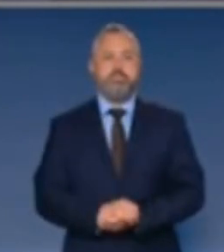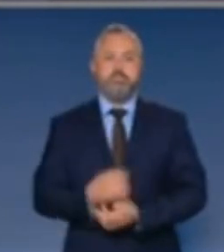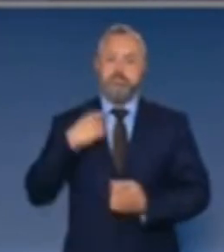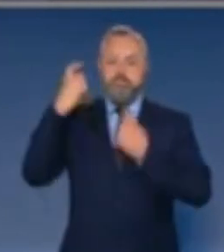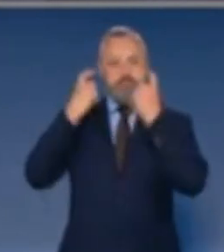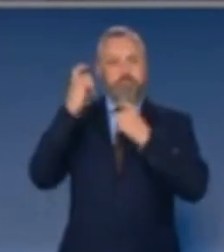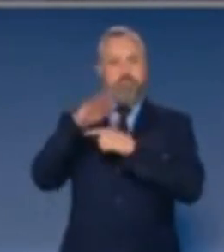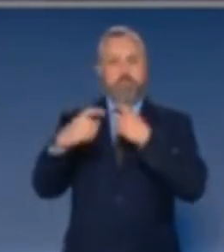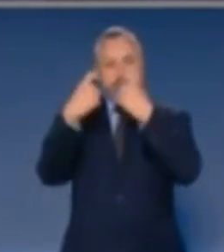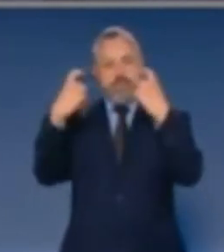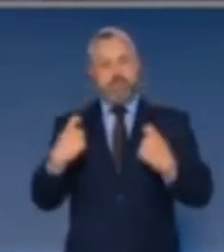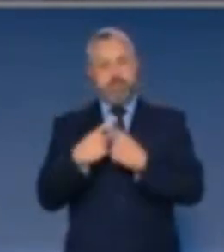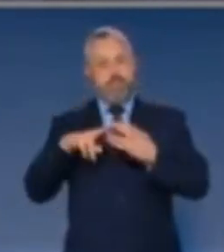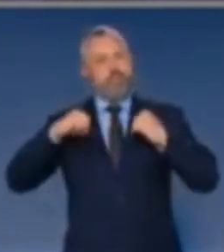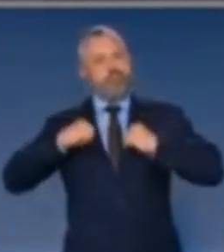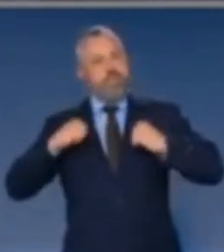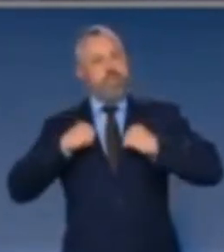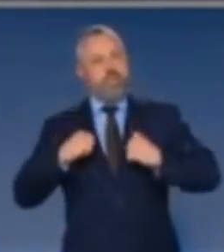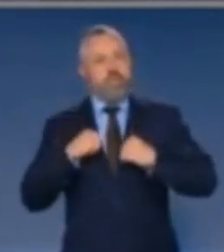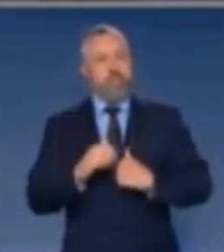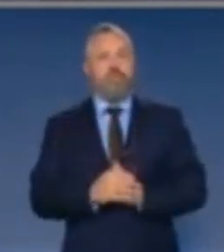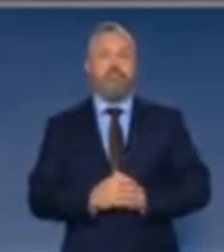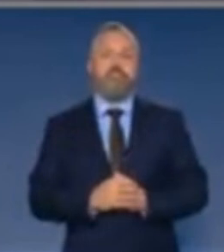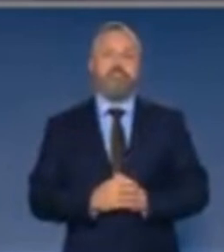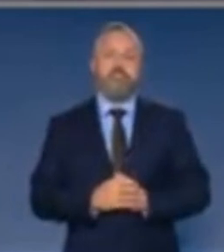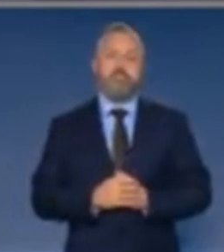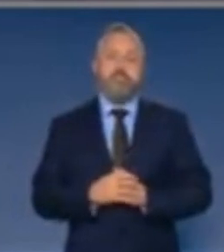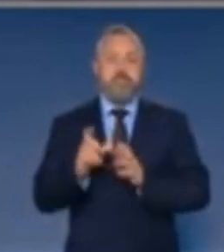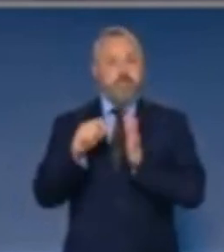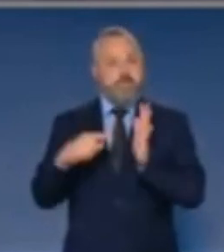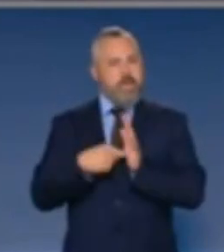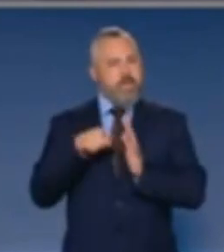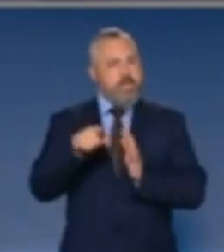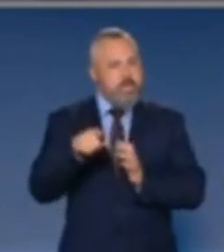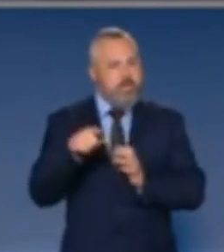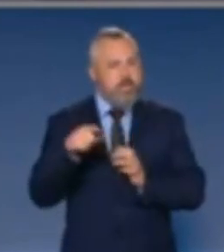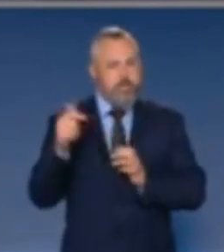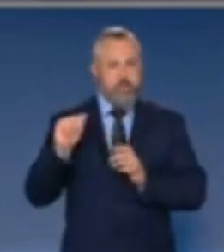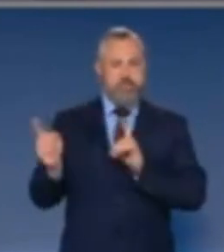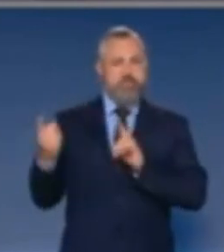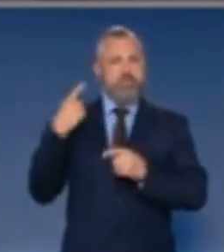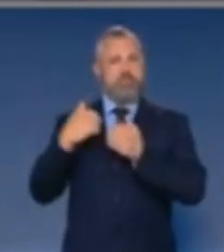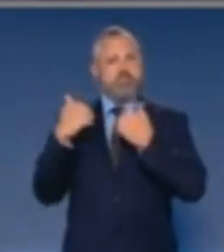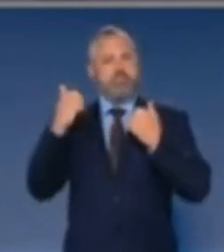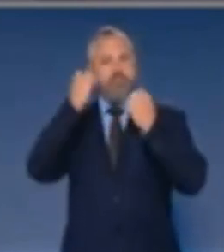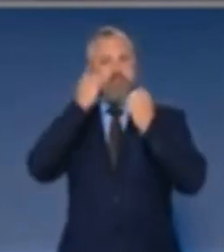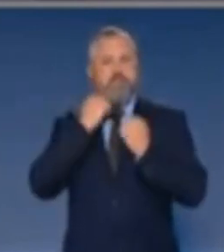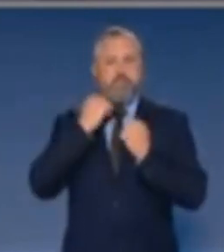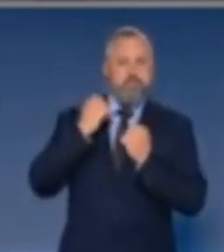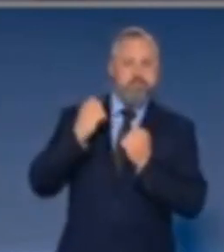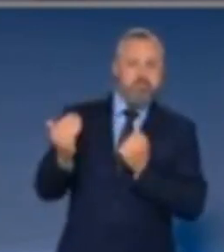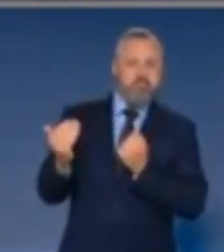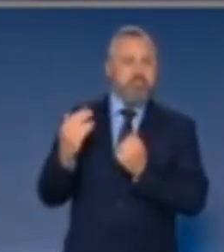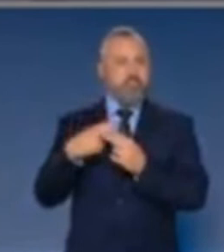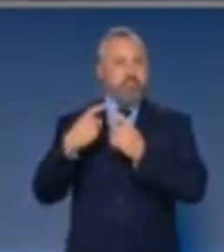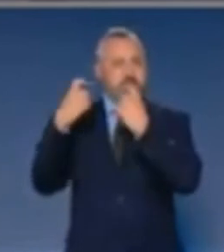information, has the department been completing independent verification that the training has been completed for HCA people? How